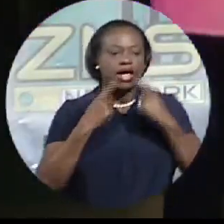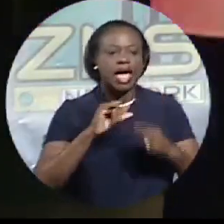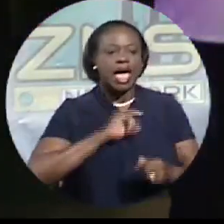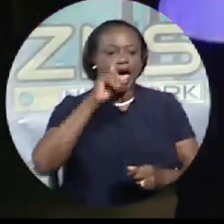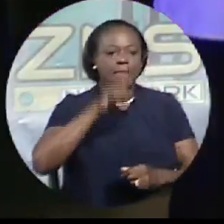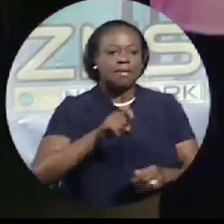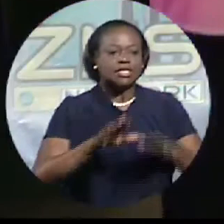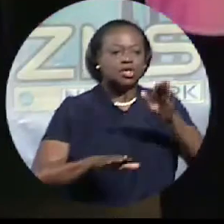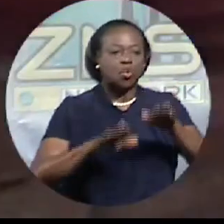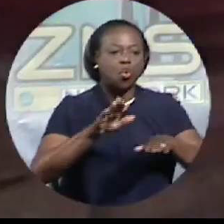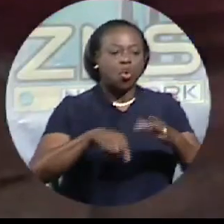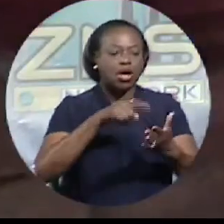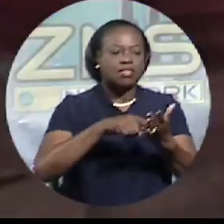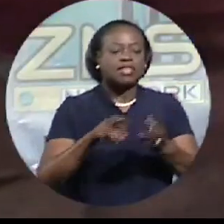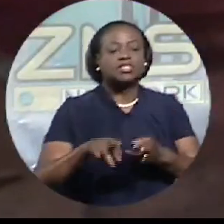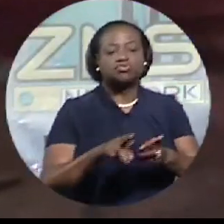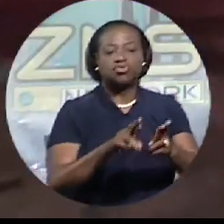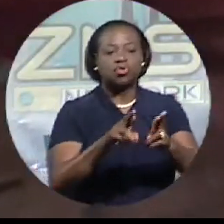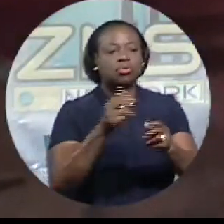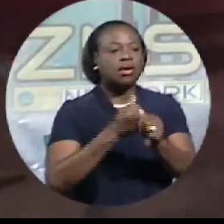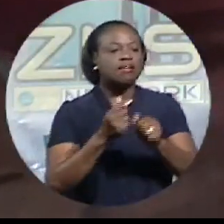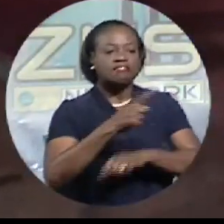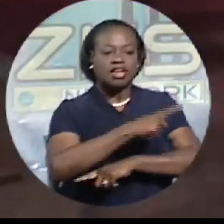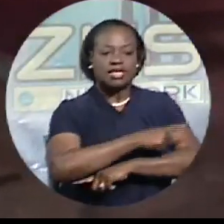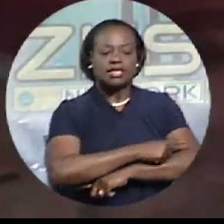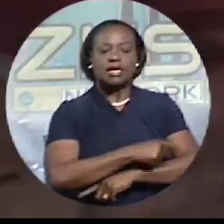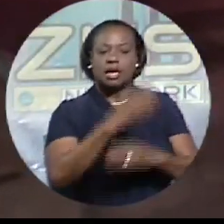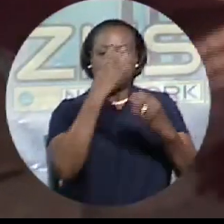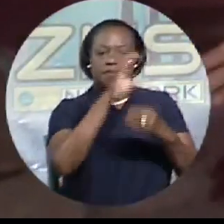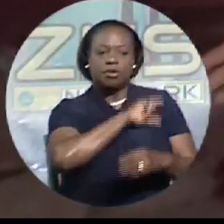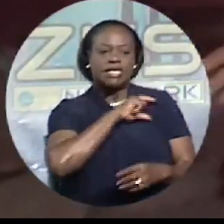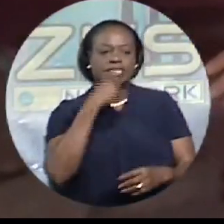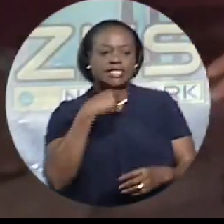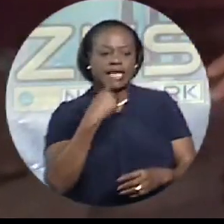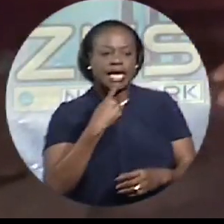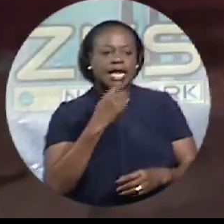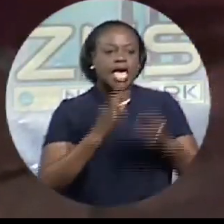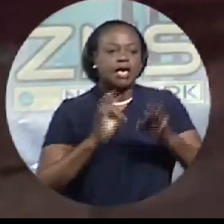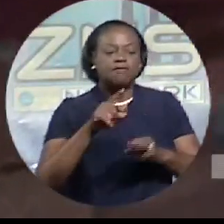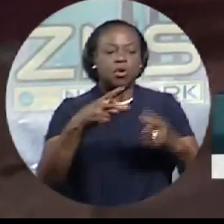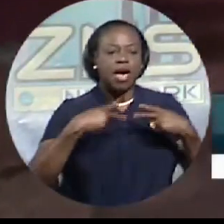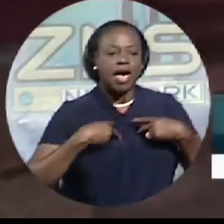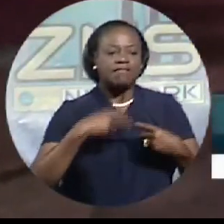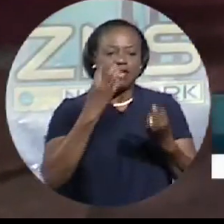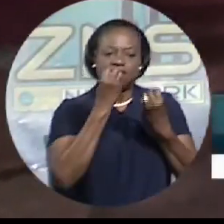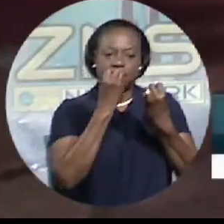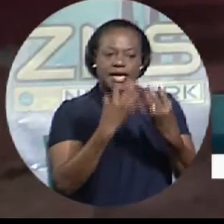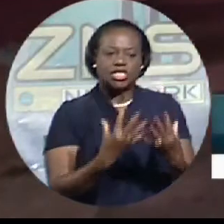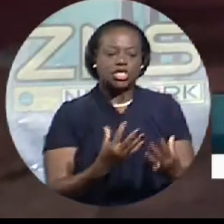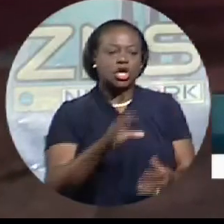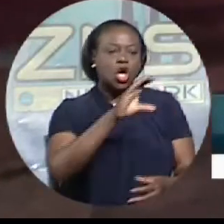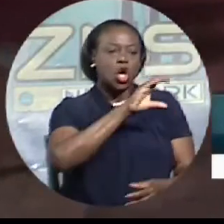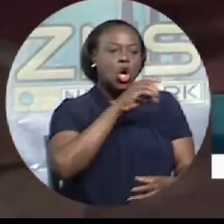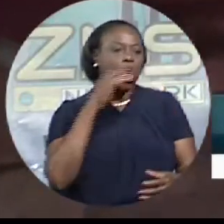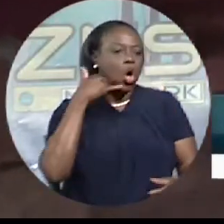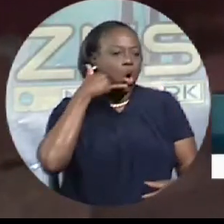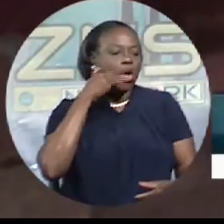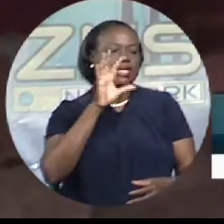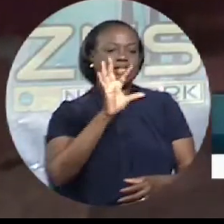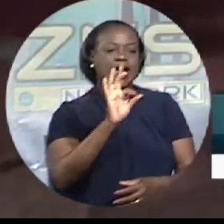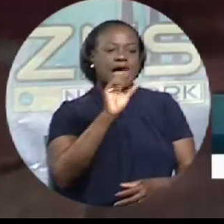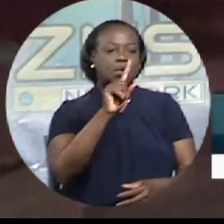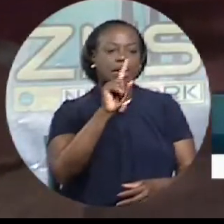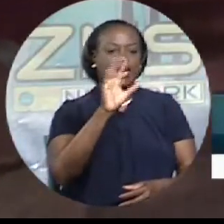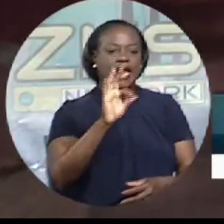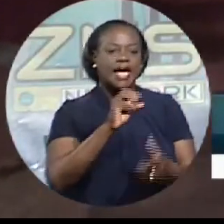others. Now police are asking anyone with information into these two homicides to call them at 911-919 or Crime Tipsters